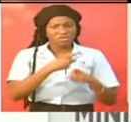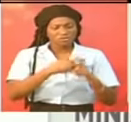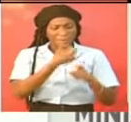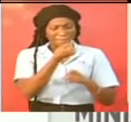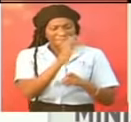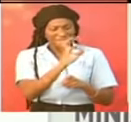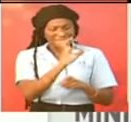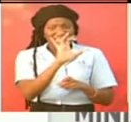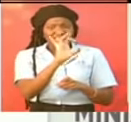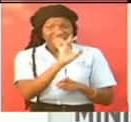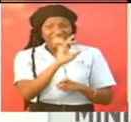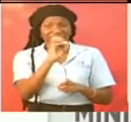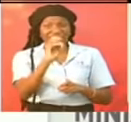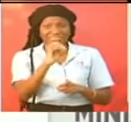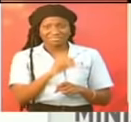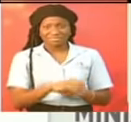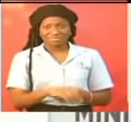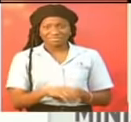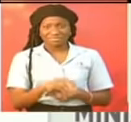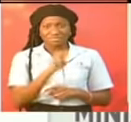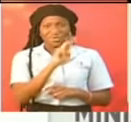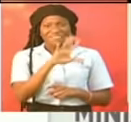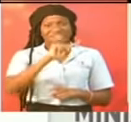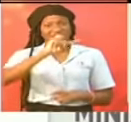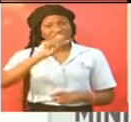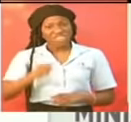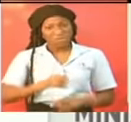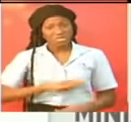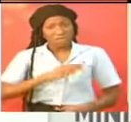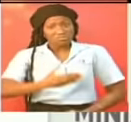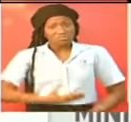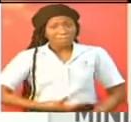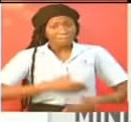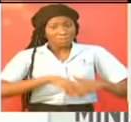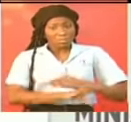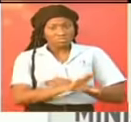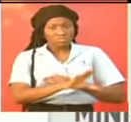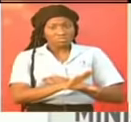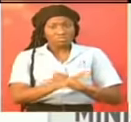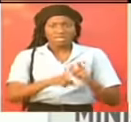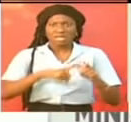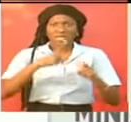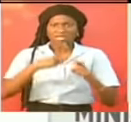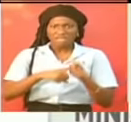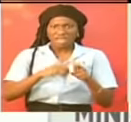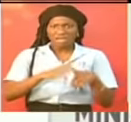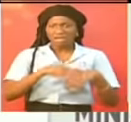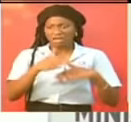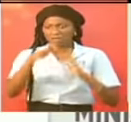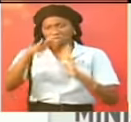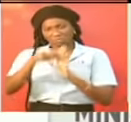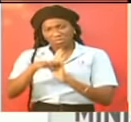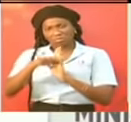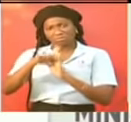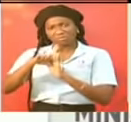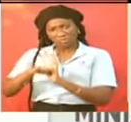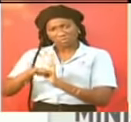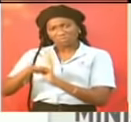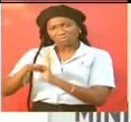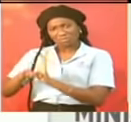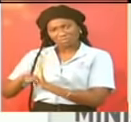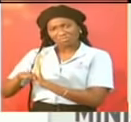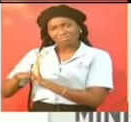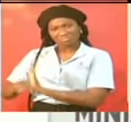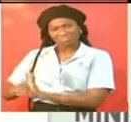25,000 deliveries. In the 1990s, it was started to fall 20,000 and so. So it's a trend that's continued. In the last few years,